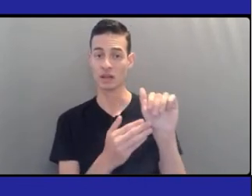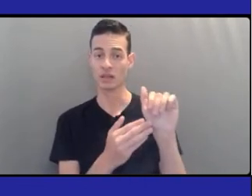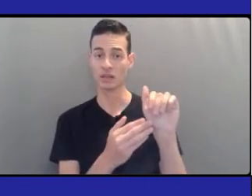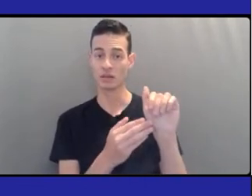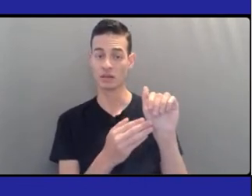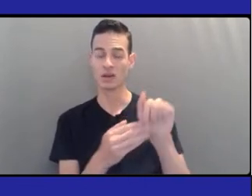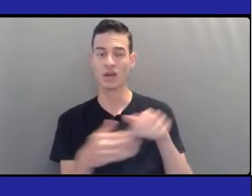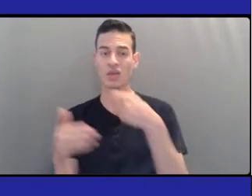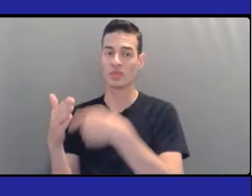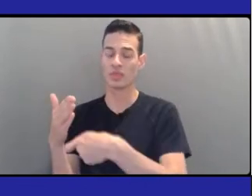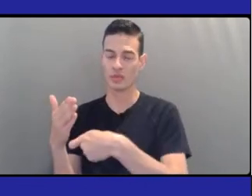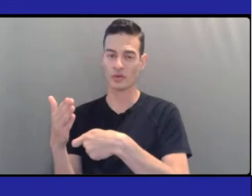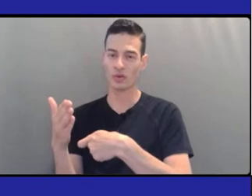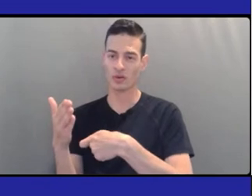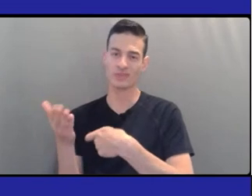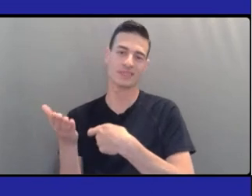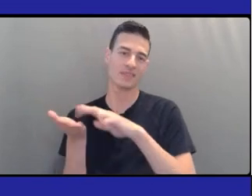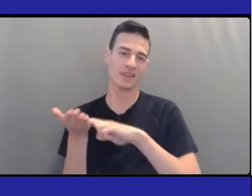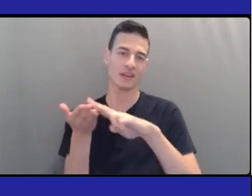at